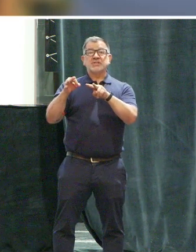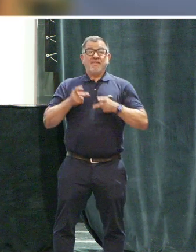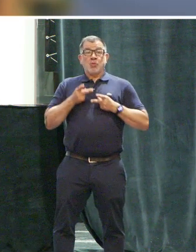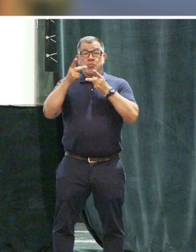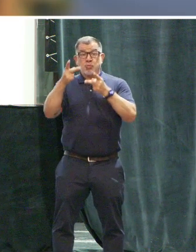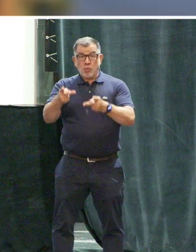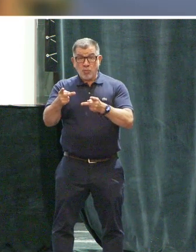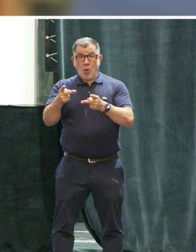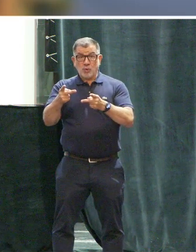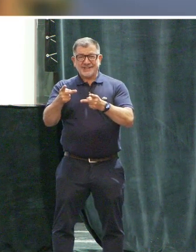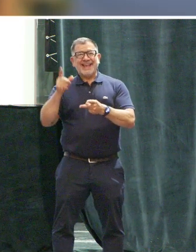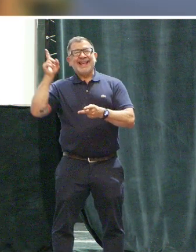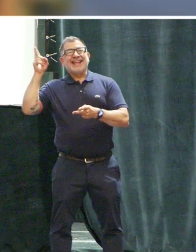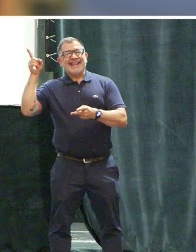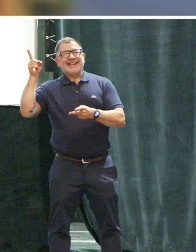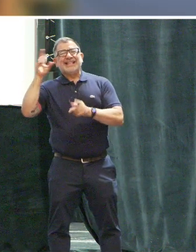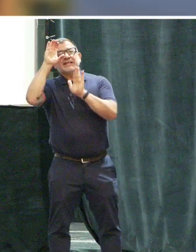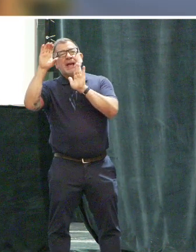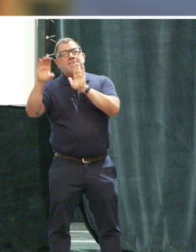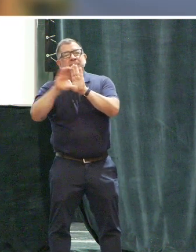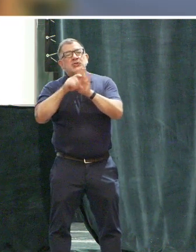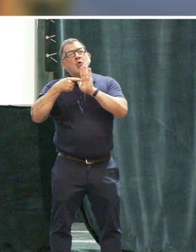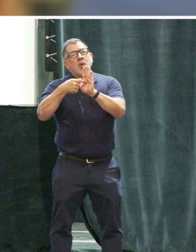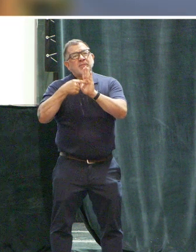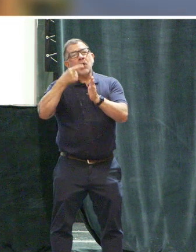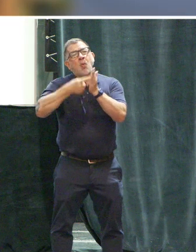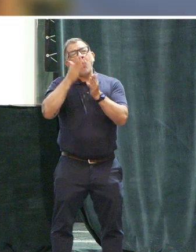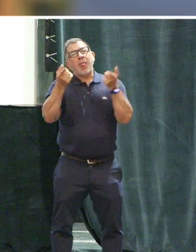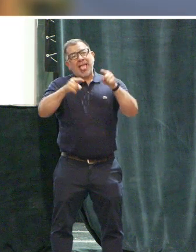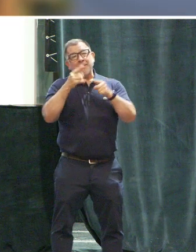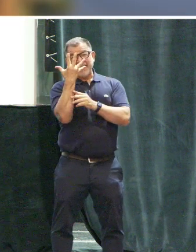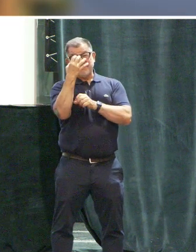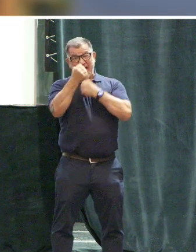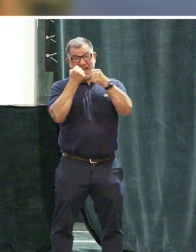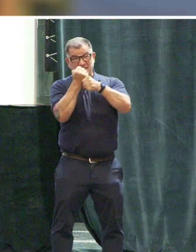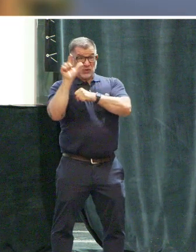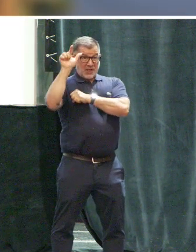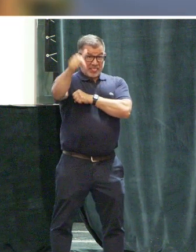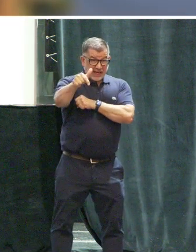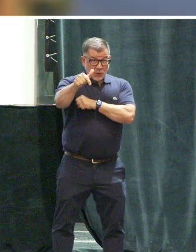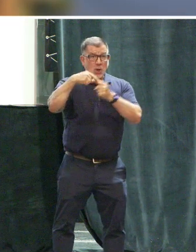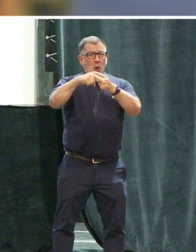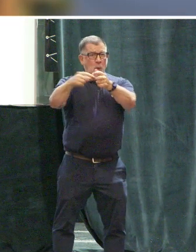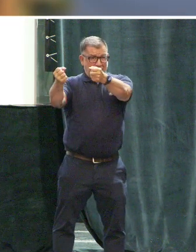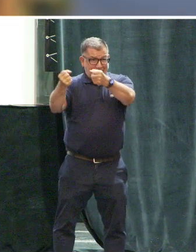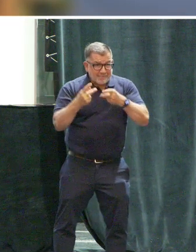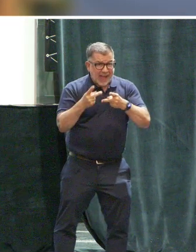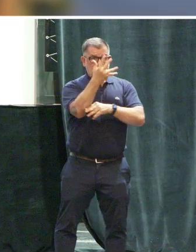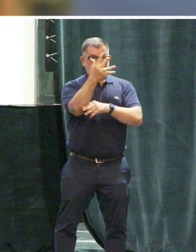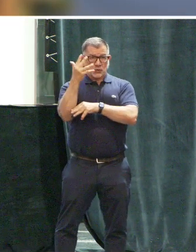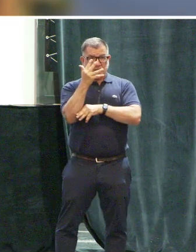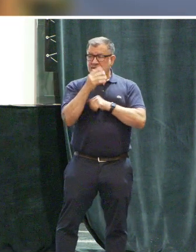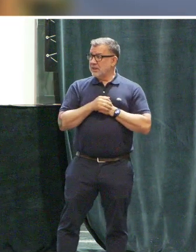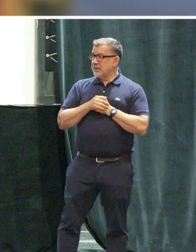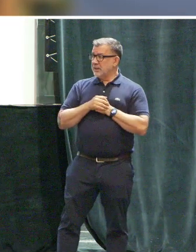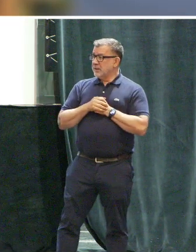5 years from the completion of construction. So you can see some of the trees that are younger. And then again, on the bottom, it's 10